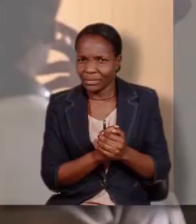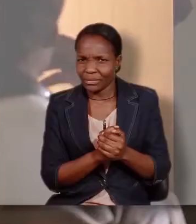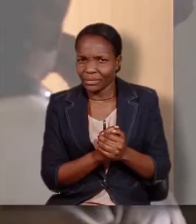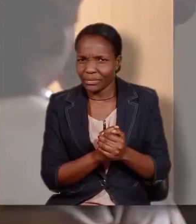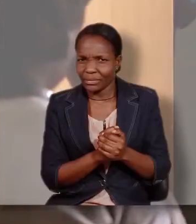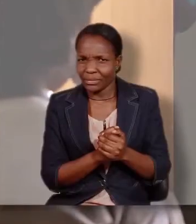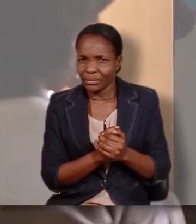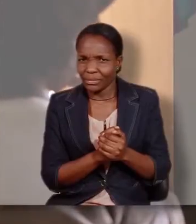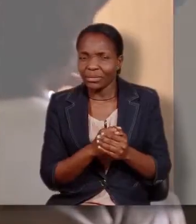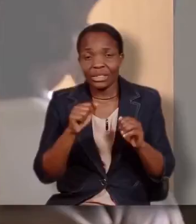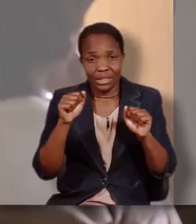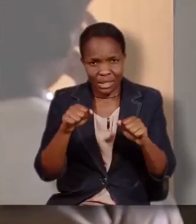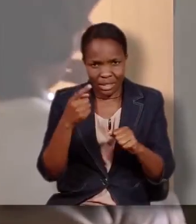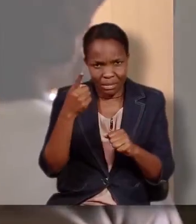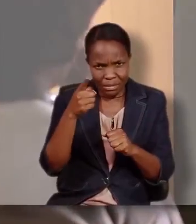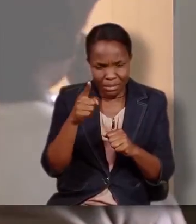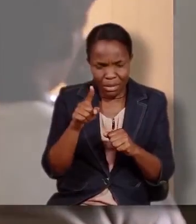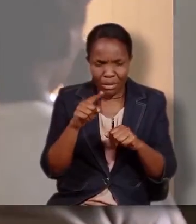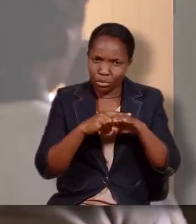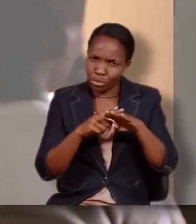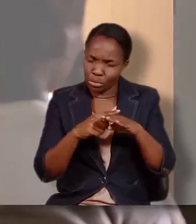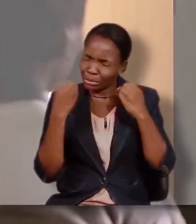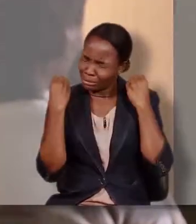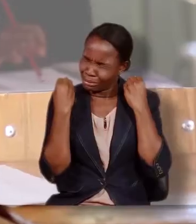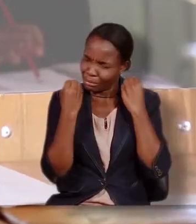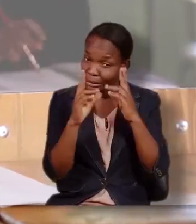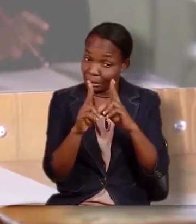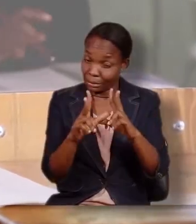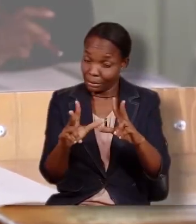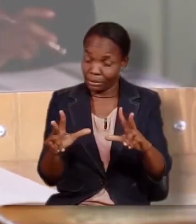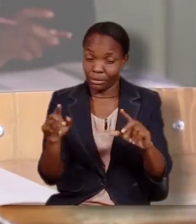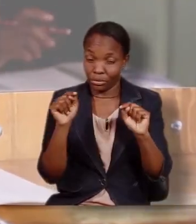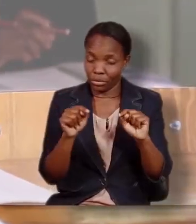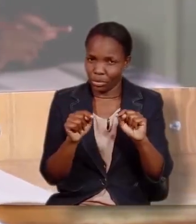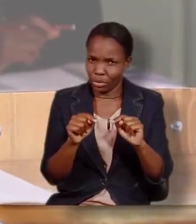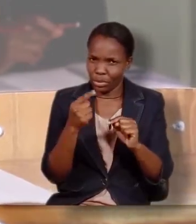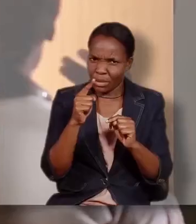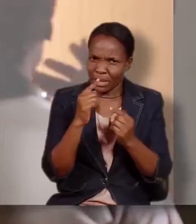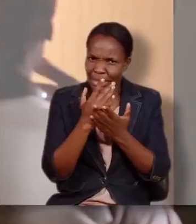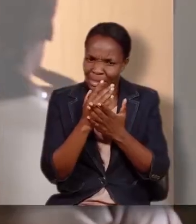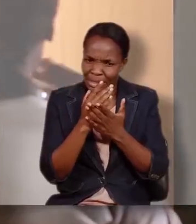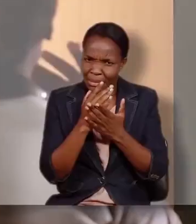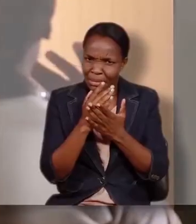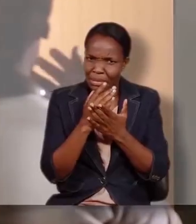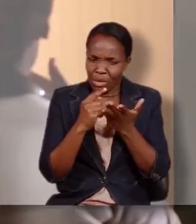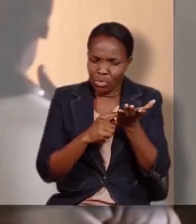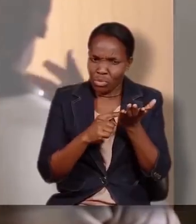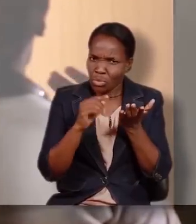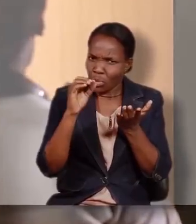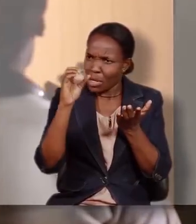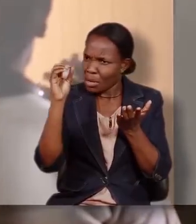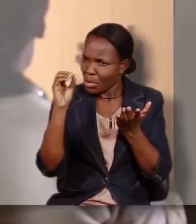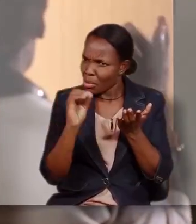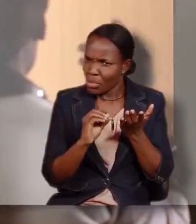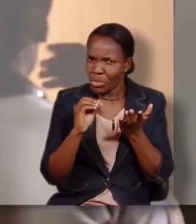sure, but the blacks were the majority of the population, and some white minority comes in and takes away their money